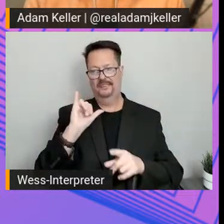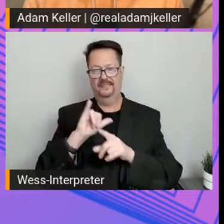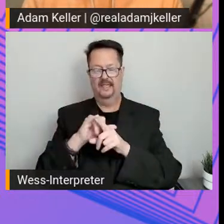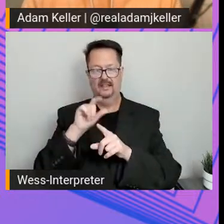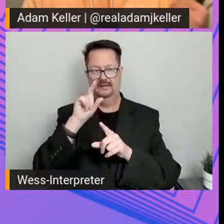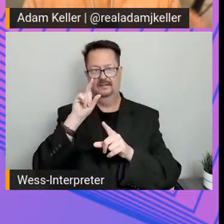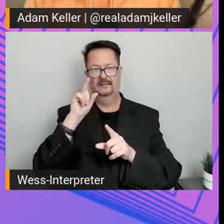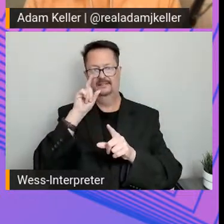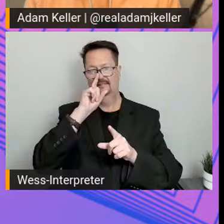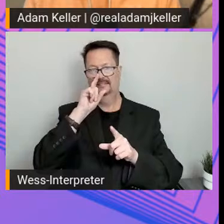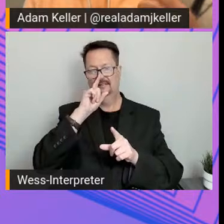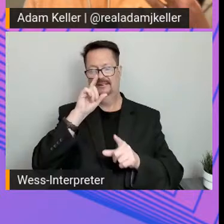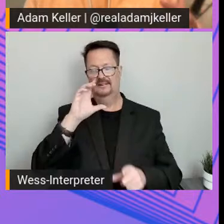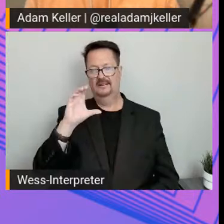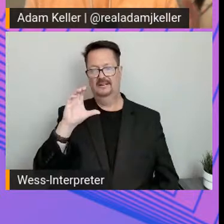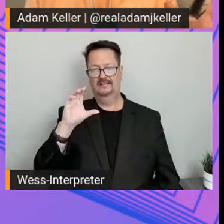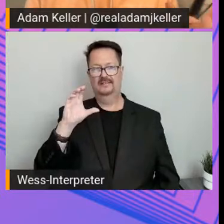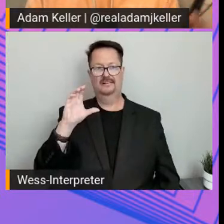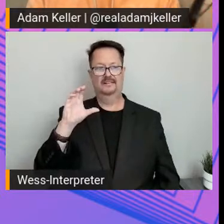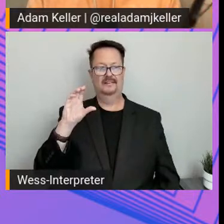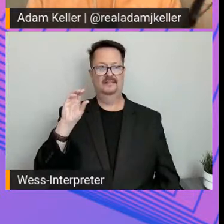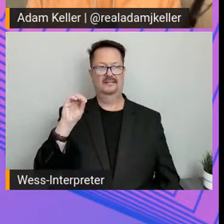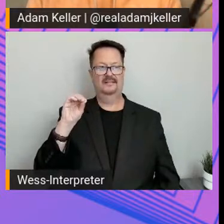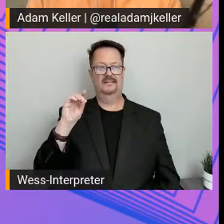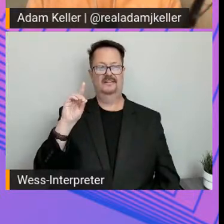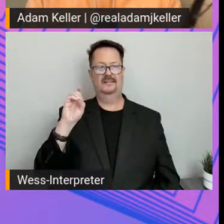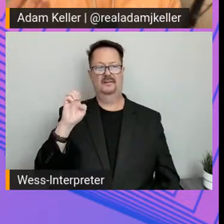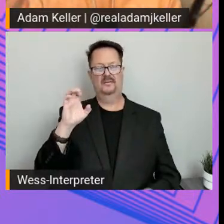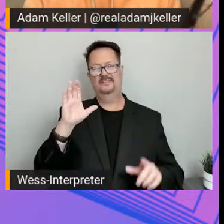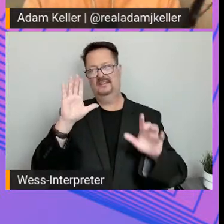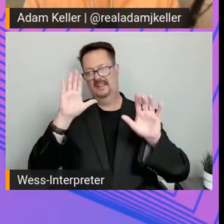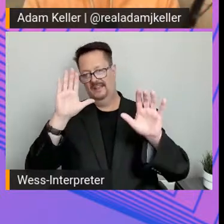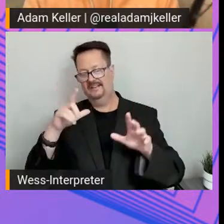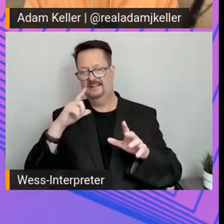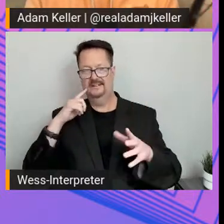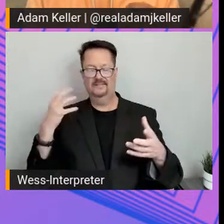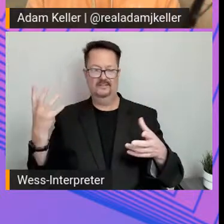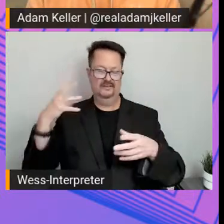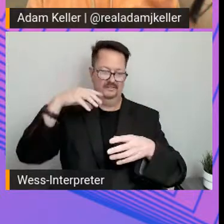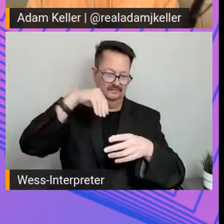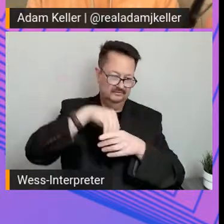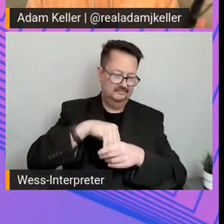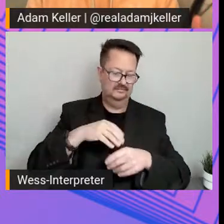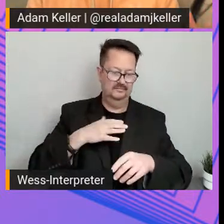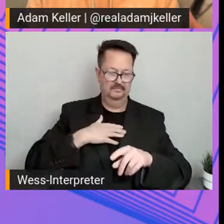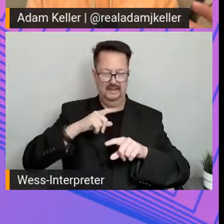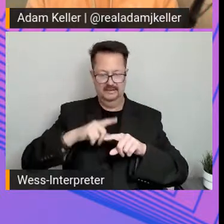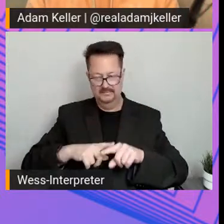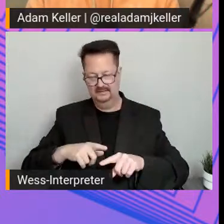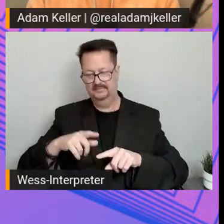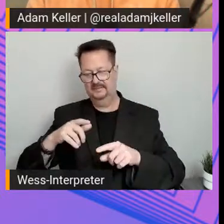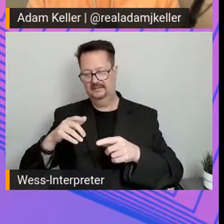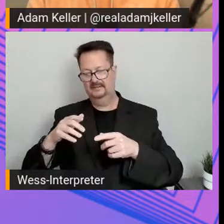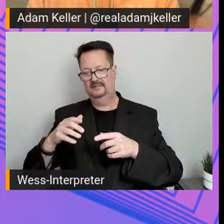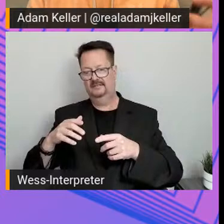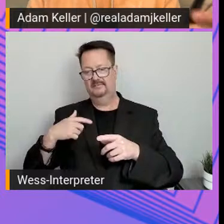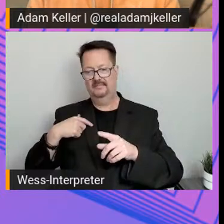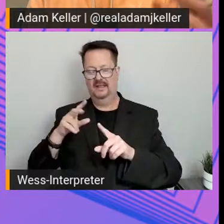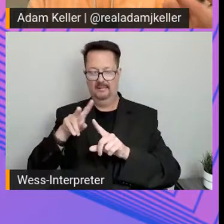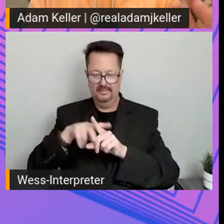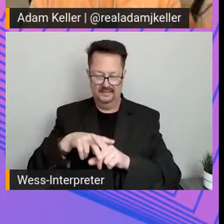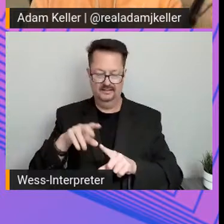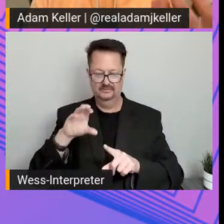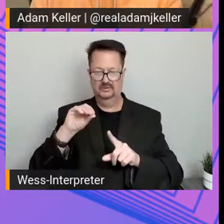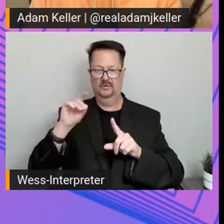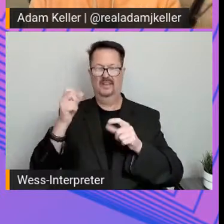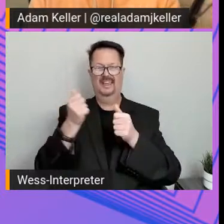image. This is really cool. It's a great way to just bundle my operating system, my dependencies, and my application code all in one place, and I know this is